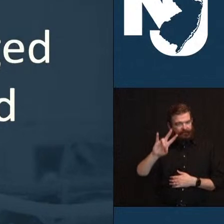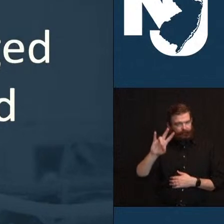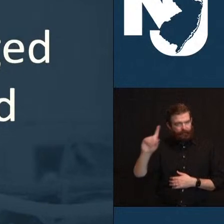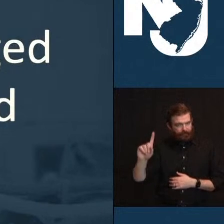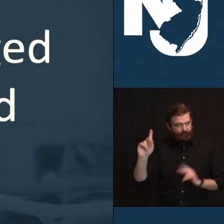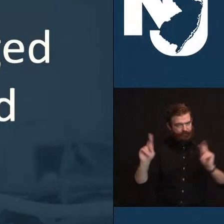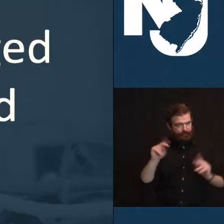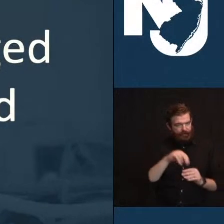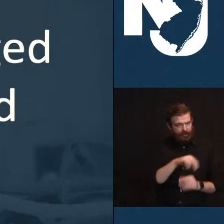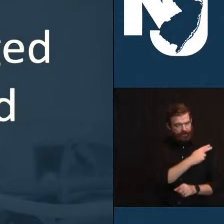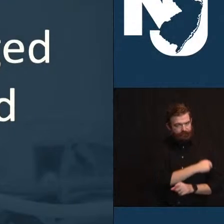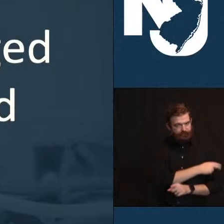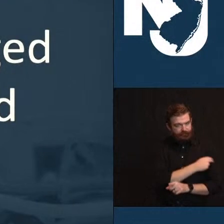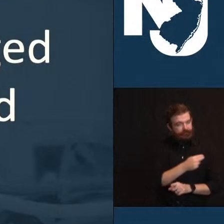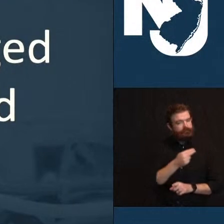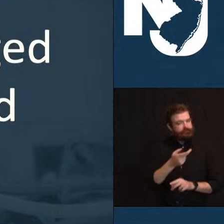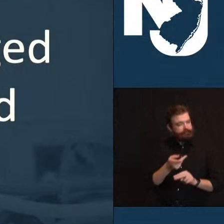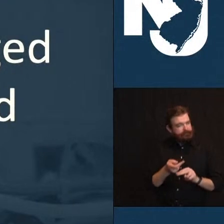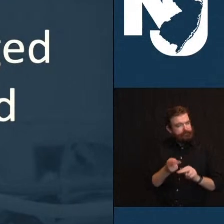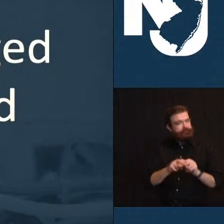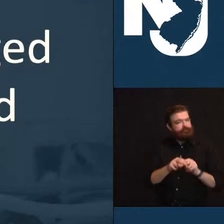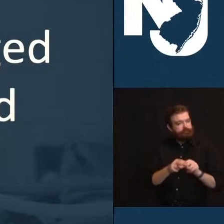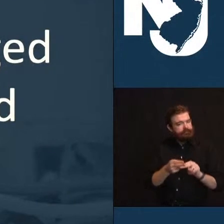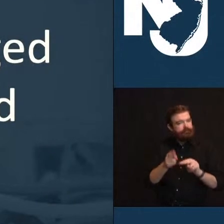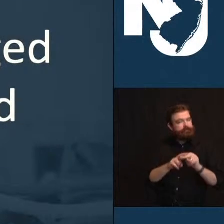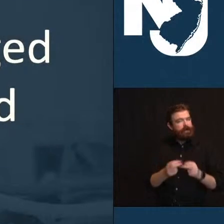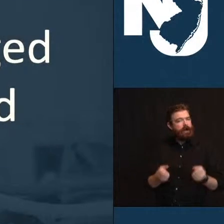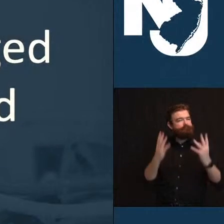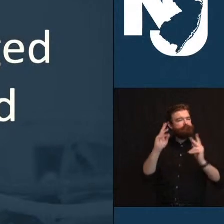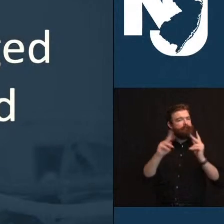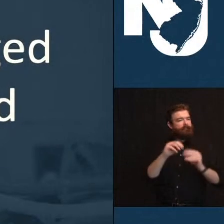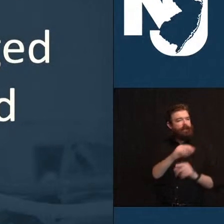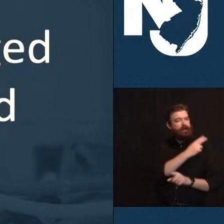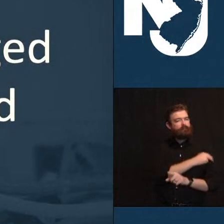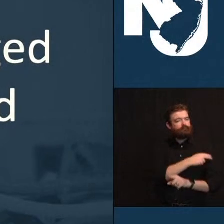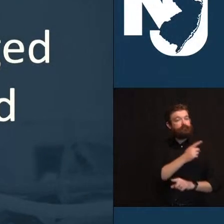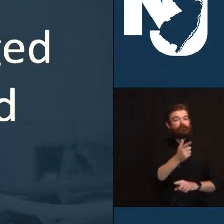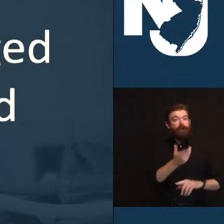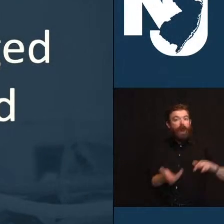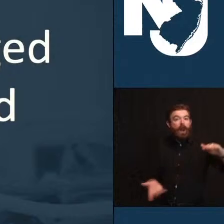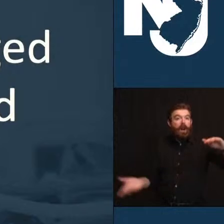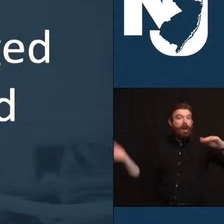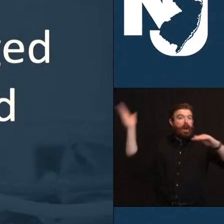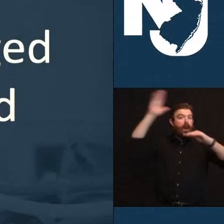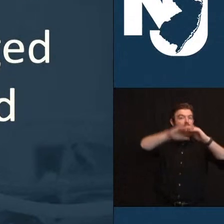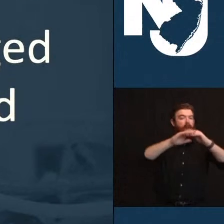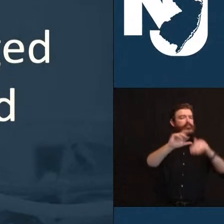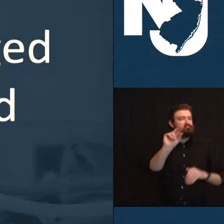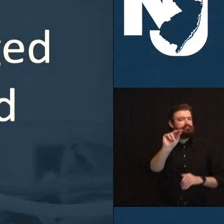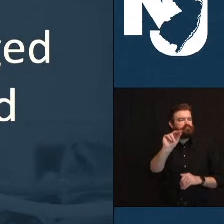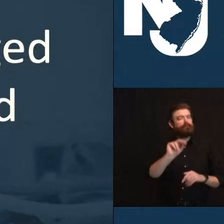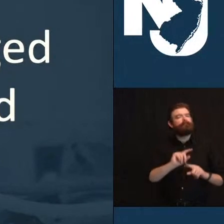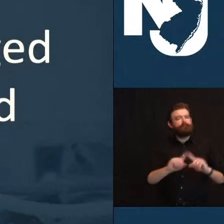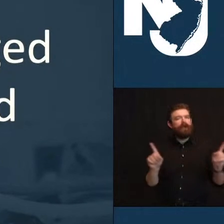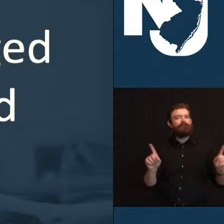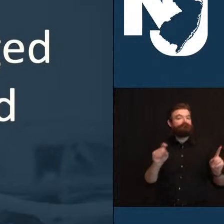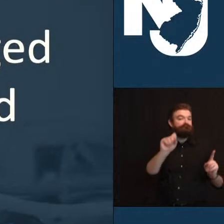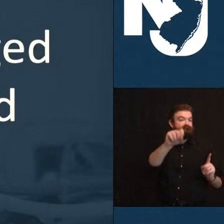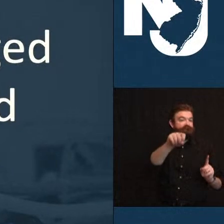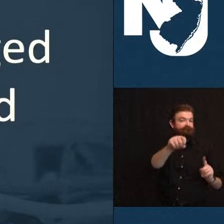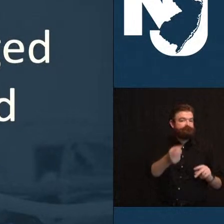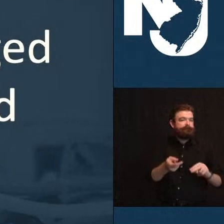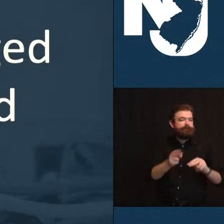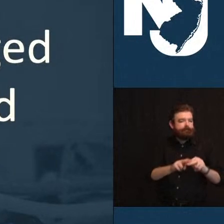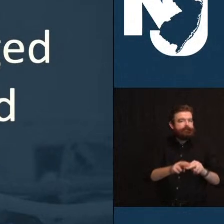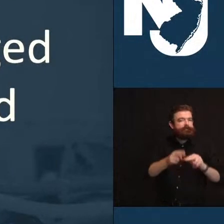linings or possible good news, it's going up at a lower rate over the past week. Let's just hope it stays that way and then starts